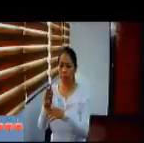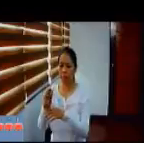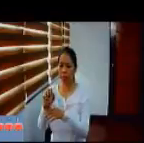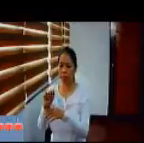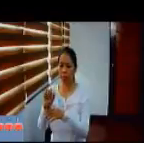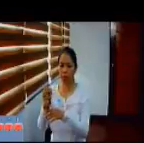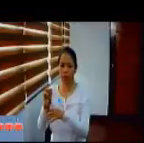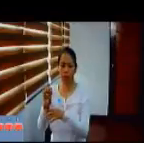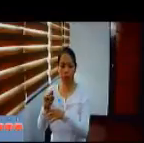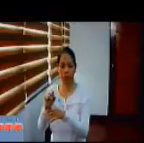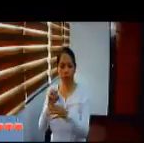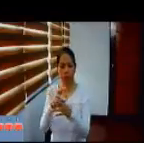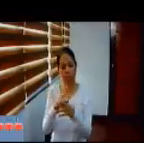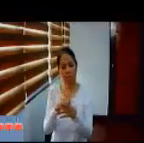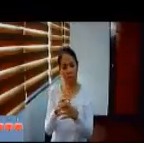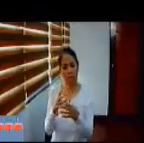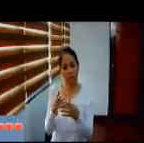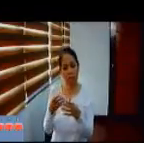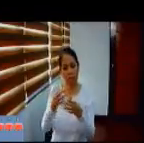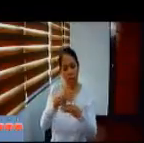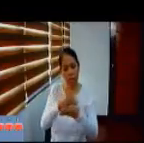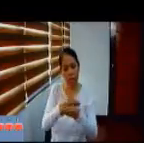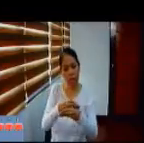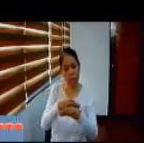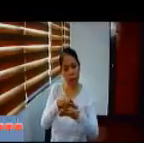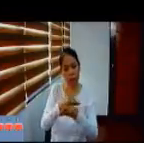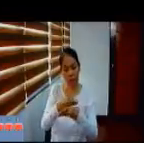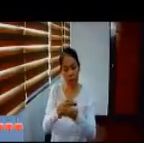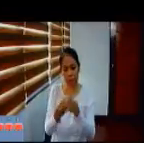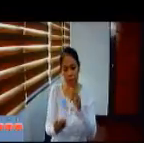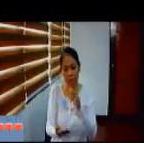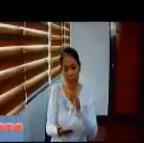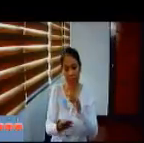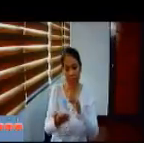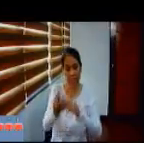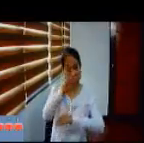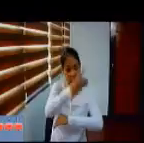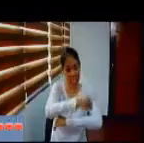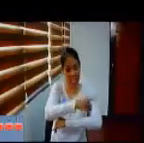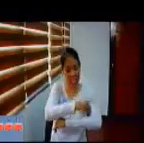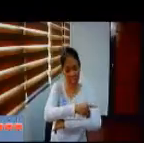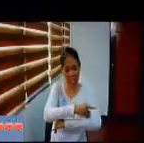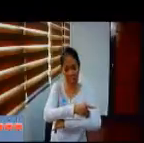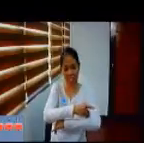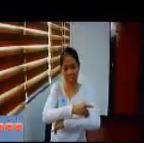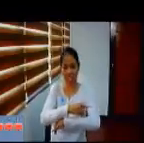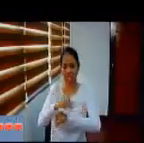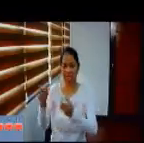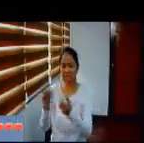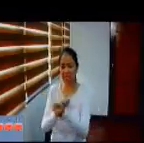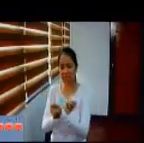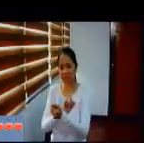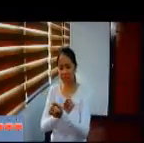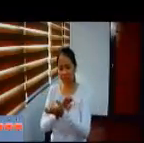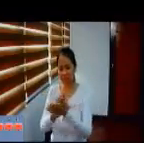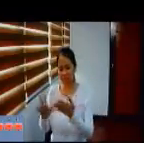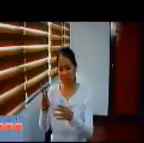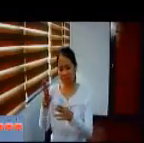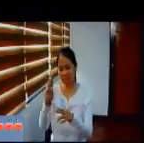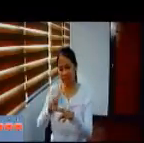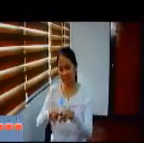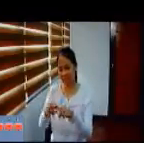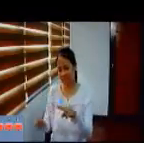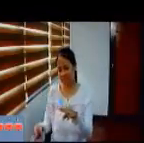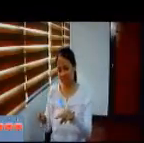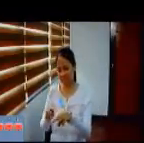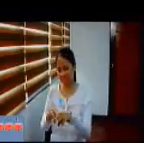manufactured during the day to be degraded. And it's one important cause of the decline in yield or yield